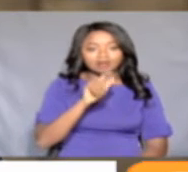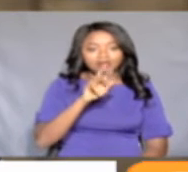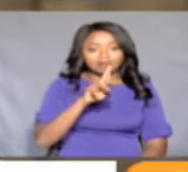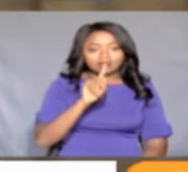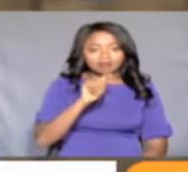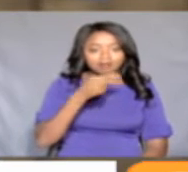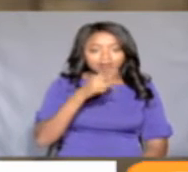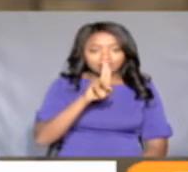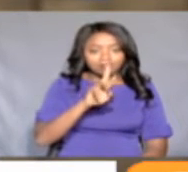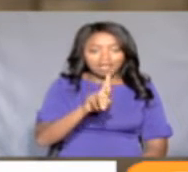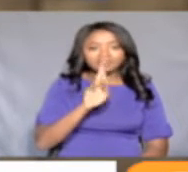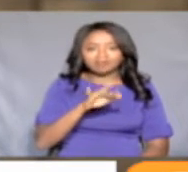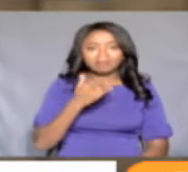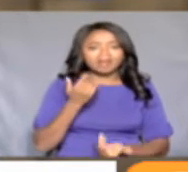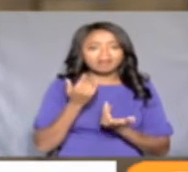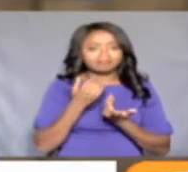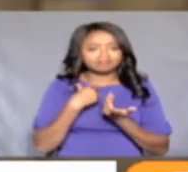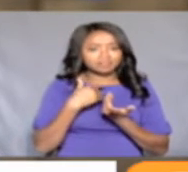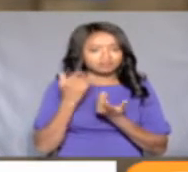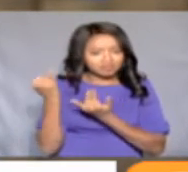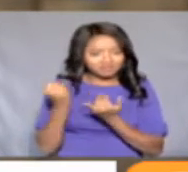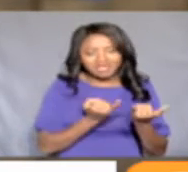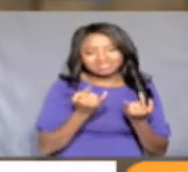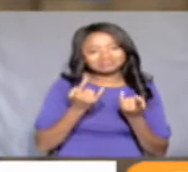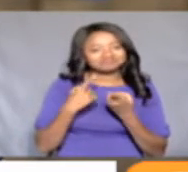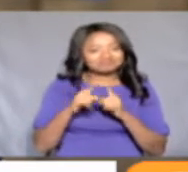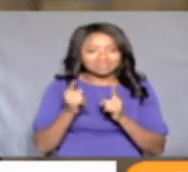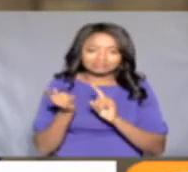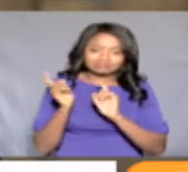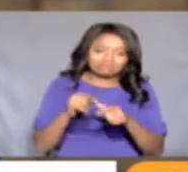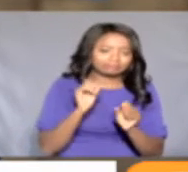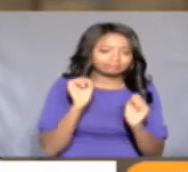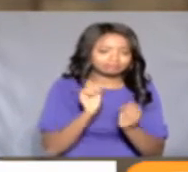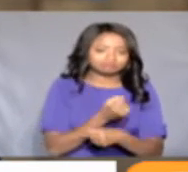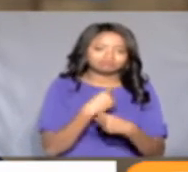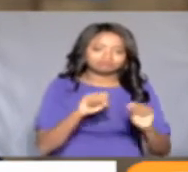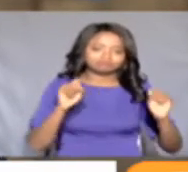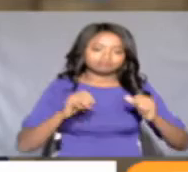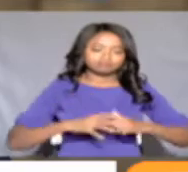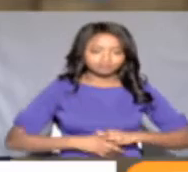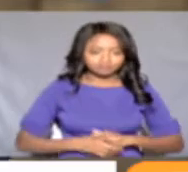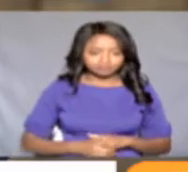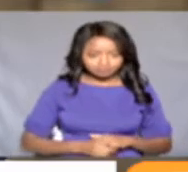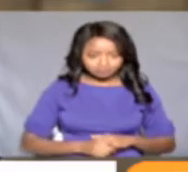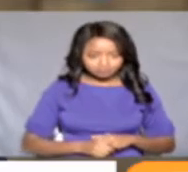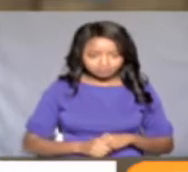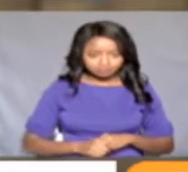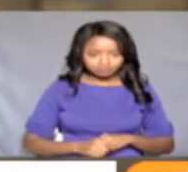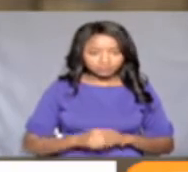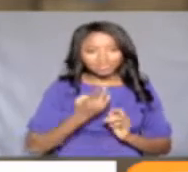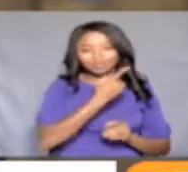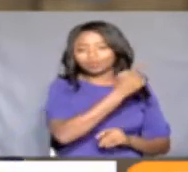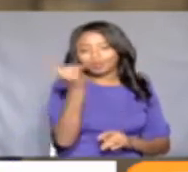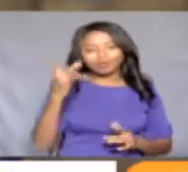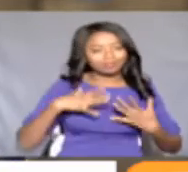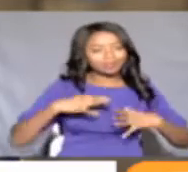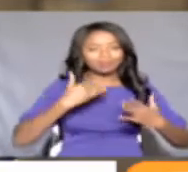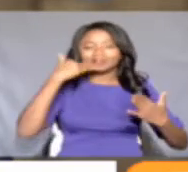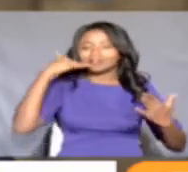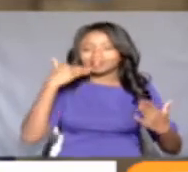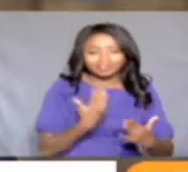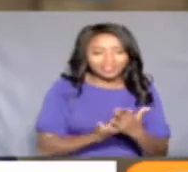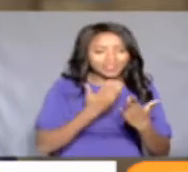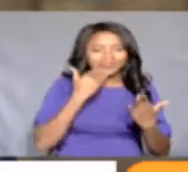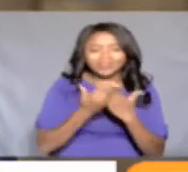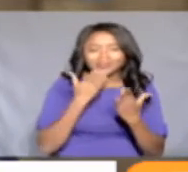of the famous HIV/AIDS drug. We had invited him for the program, but he did not join us for this show as well. And to all our audience here as well, thank you